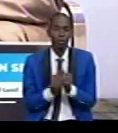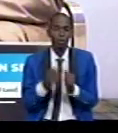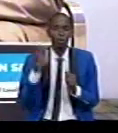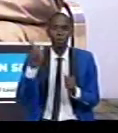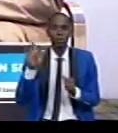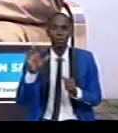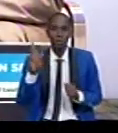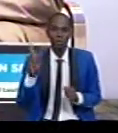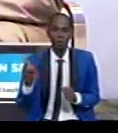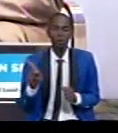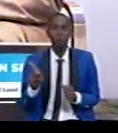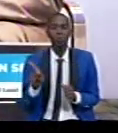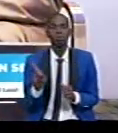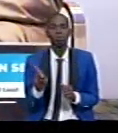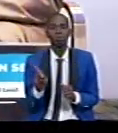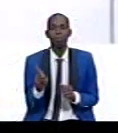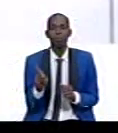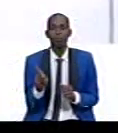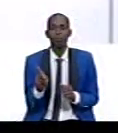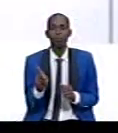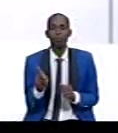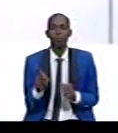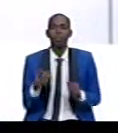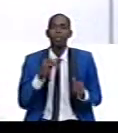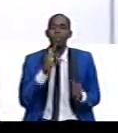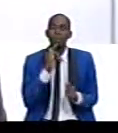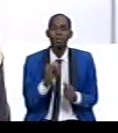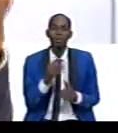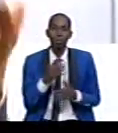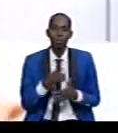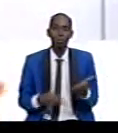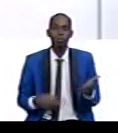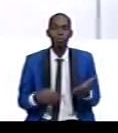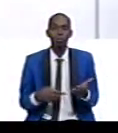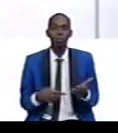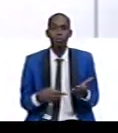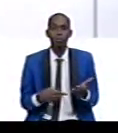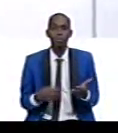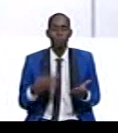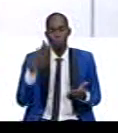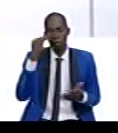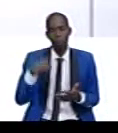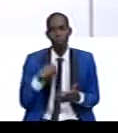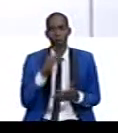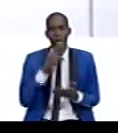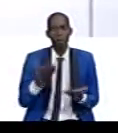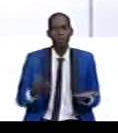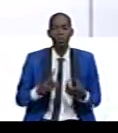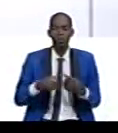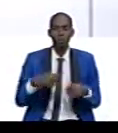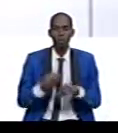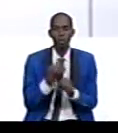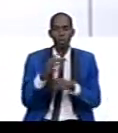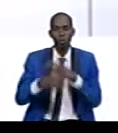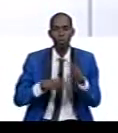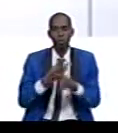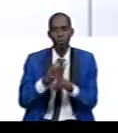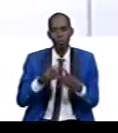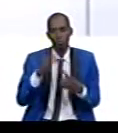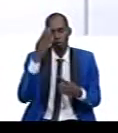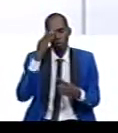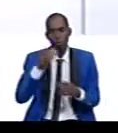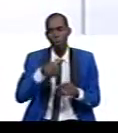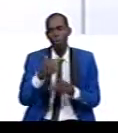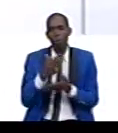Global Crusade with Pastor Kumuyi, is what we're here to get the world to know, to get the rest of the